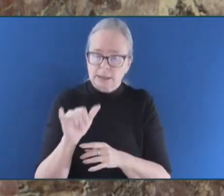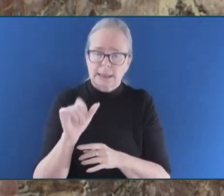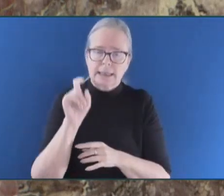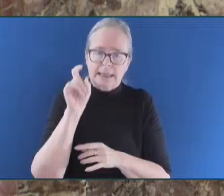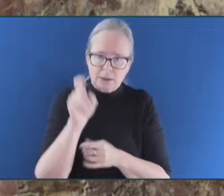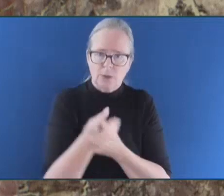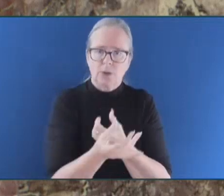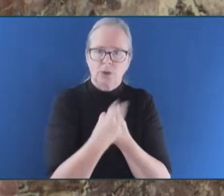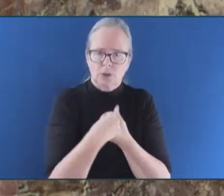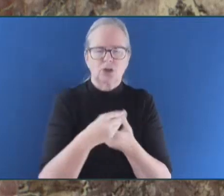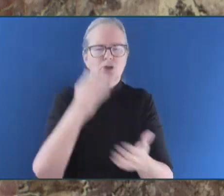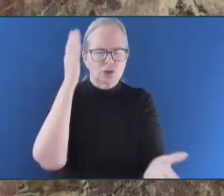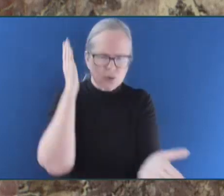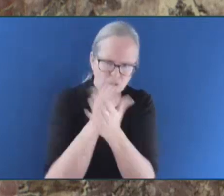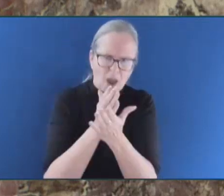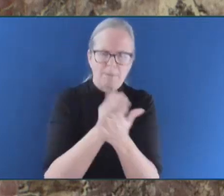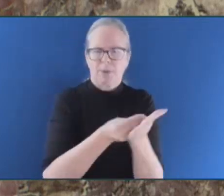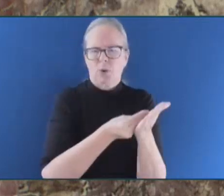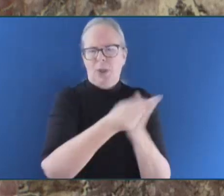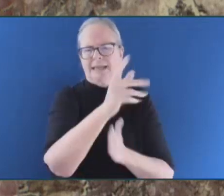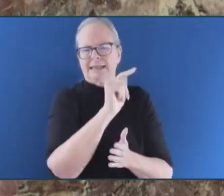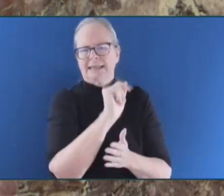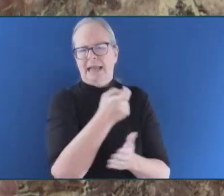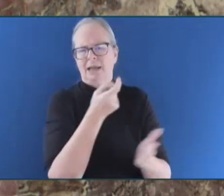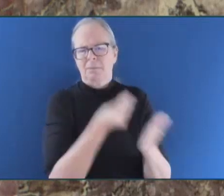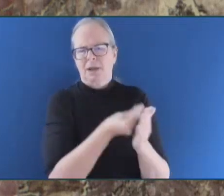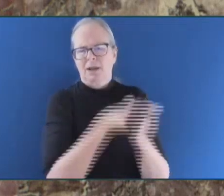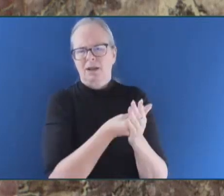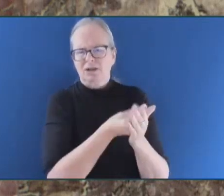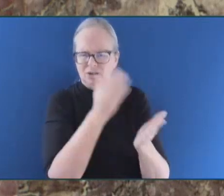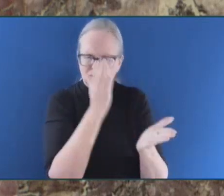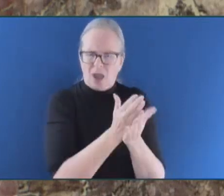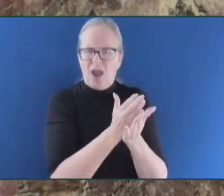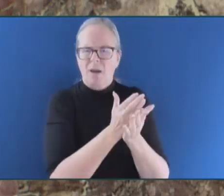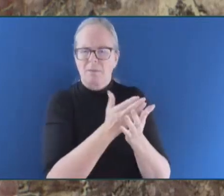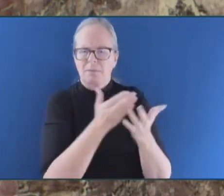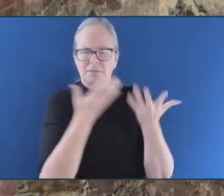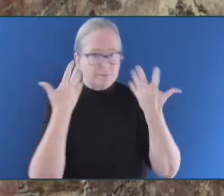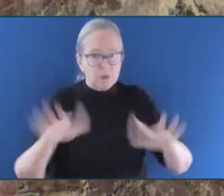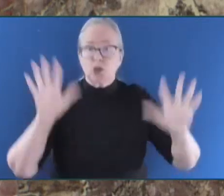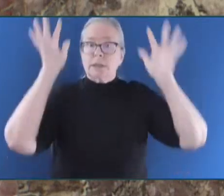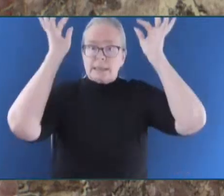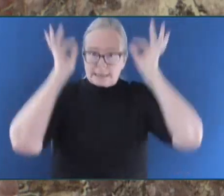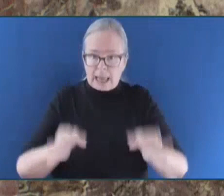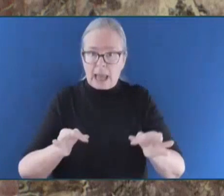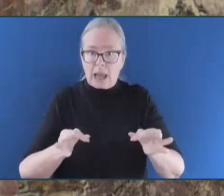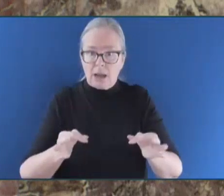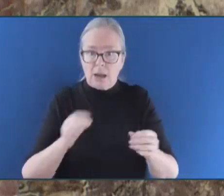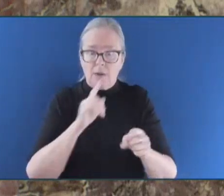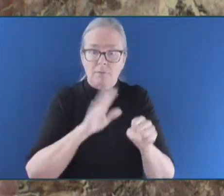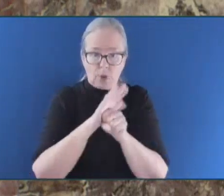on fighting a decision that has been made and is being confirmed in legislation.